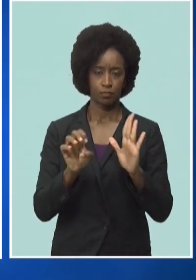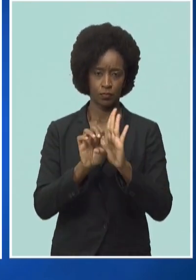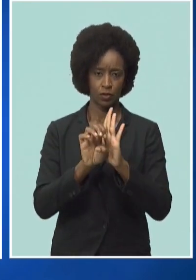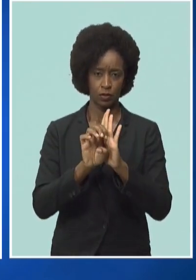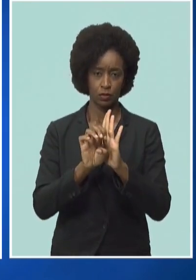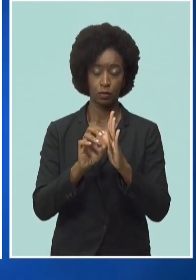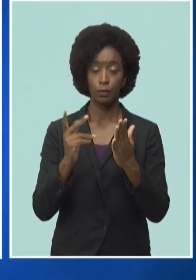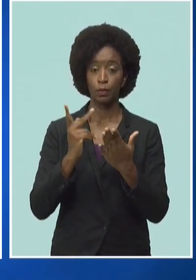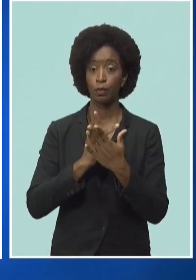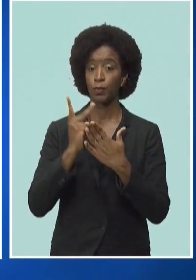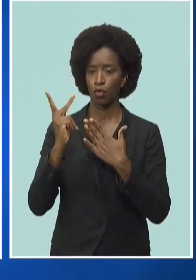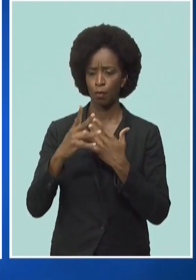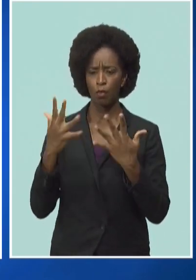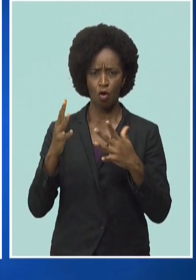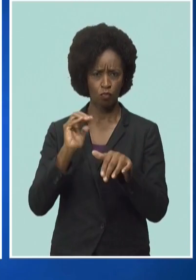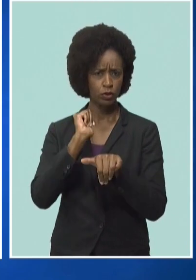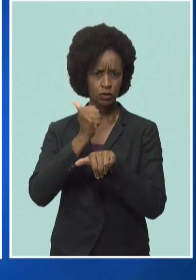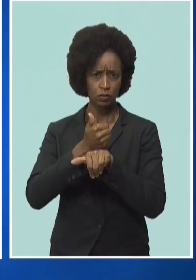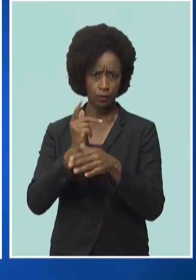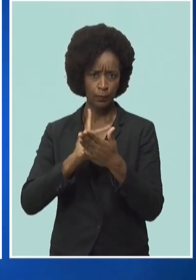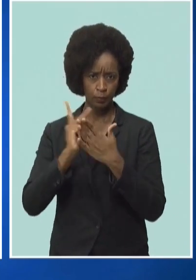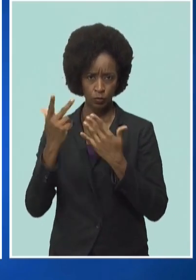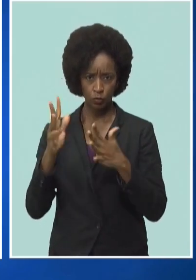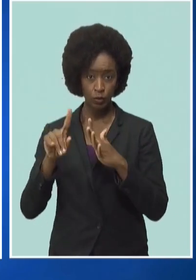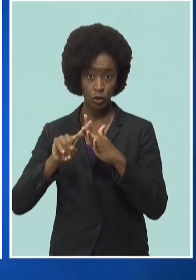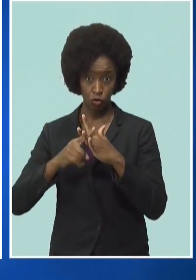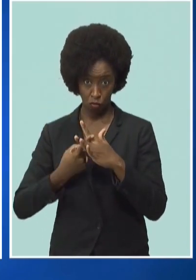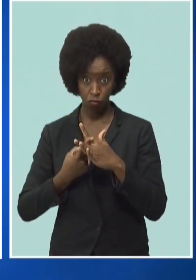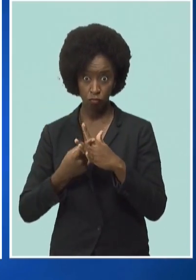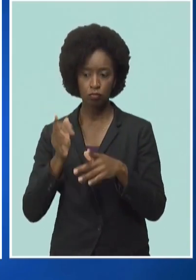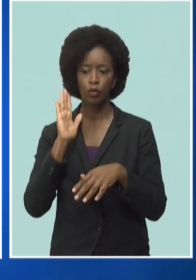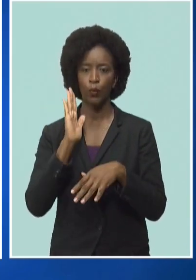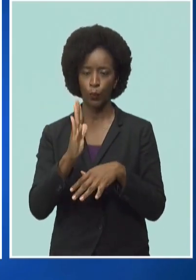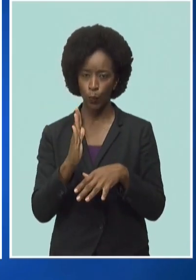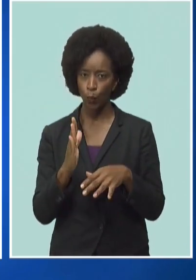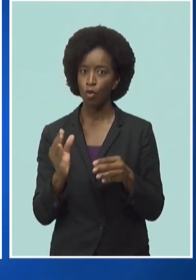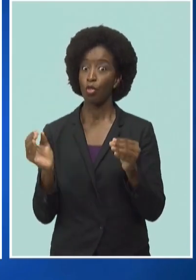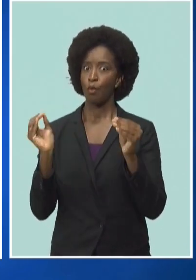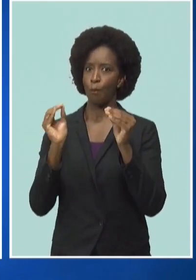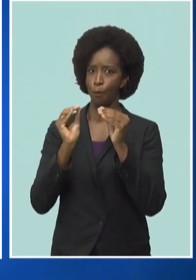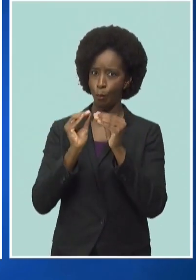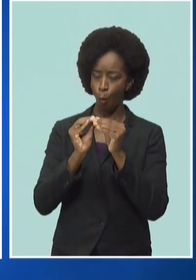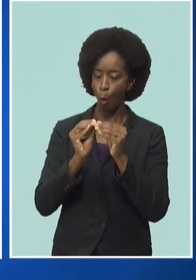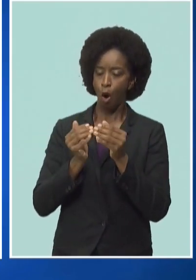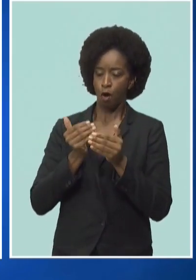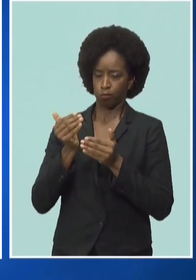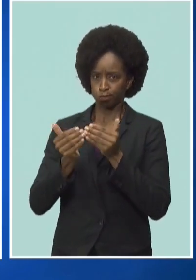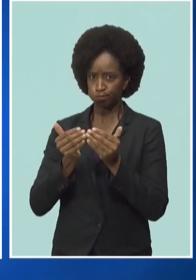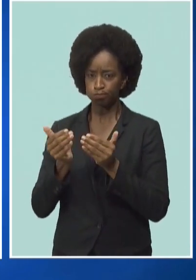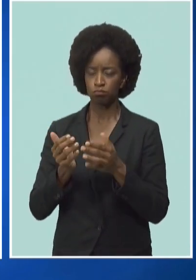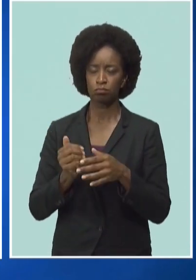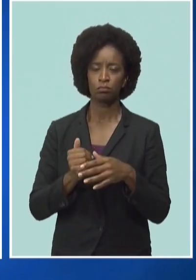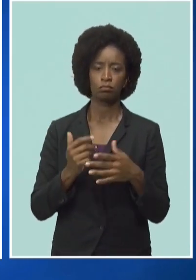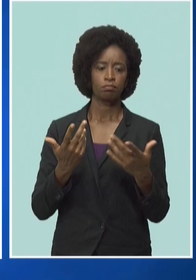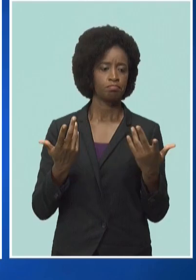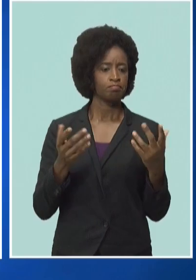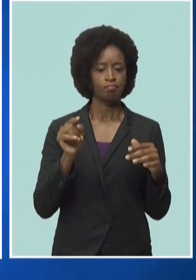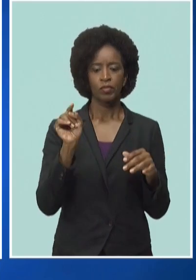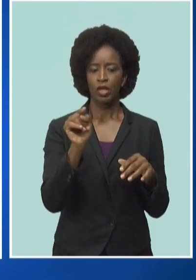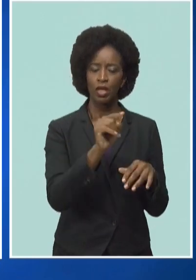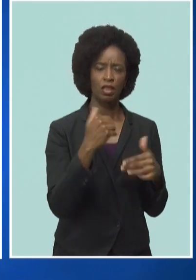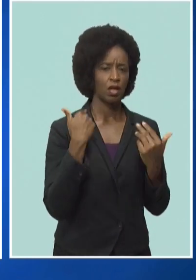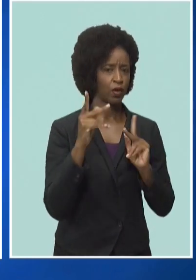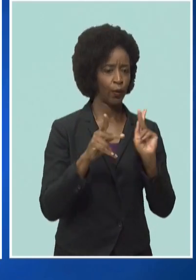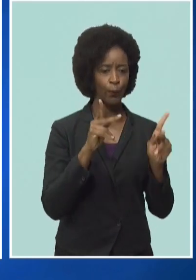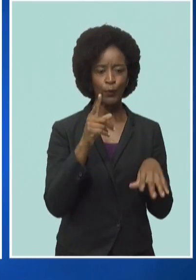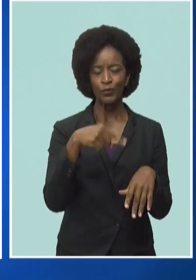up. So there are lots of young people idle across Barbados. There are lots of gang members, feuding gang members, something that we